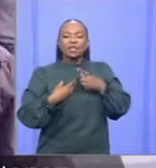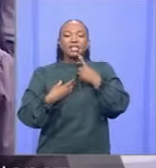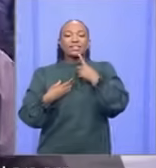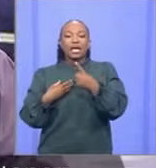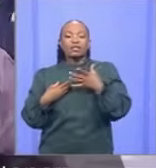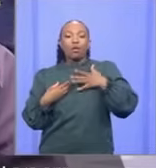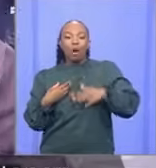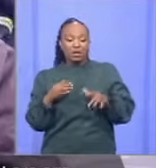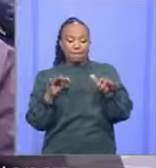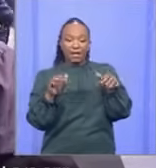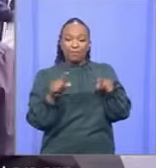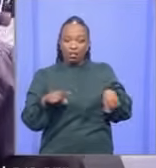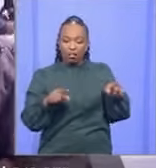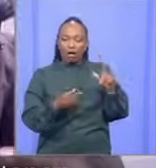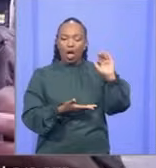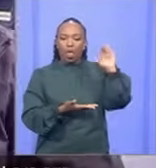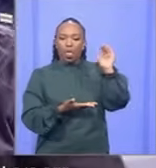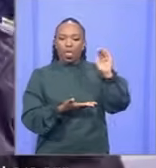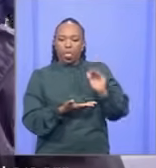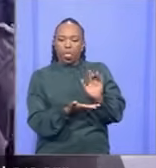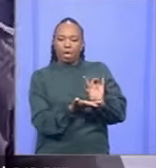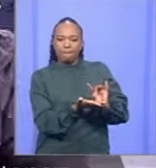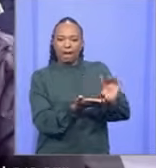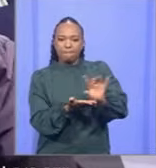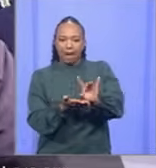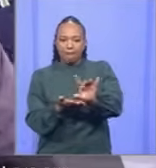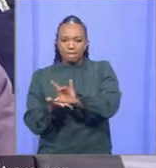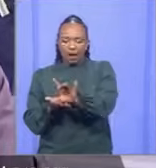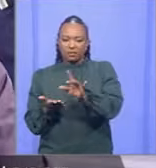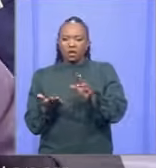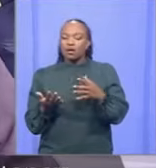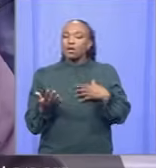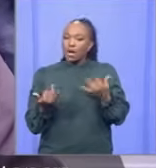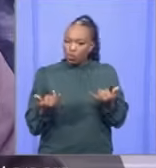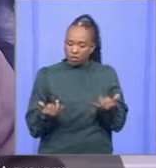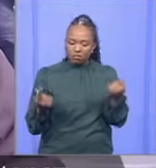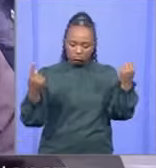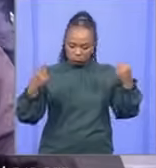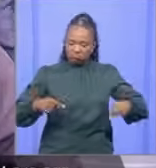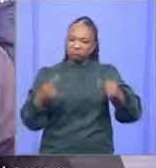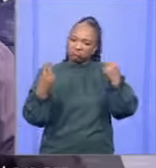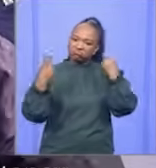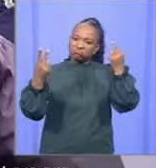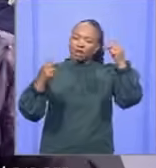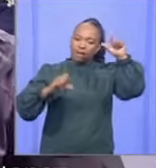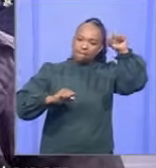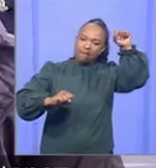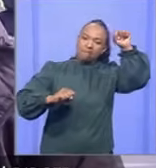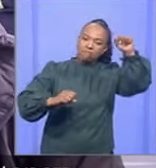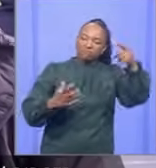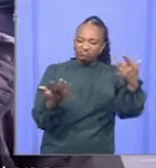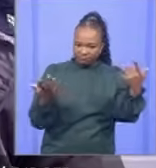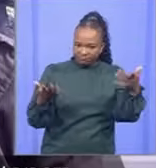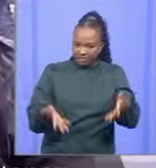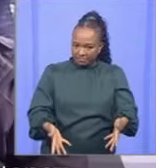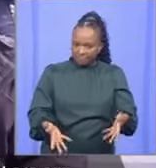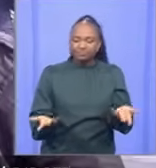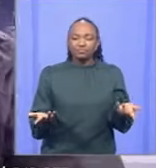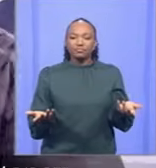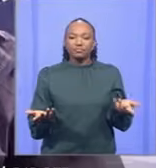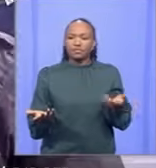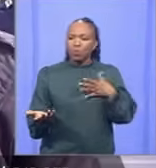mmerekong e leng yone tabagolo eo e entseng gore simole re eme ka dinao re tle monomo re rwale ditlhako re tle go ba kopa